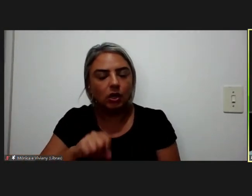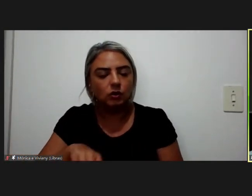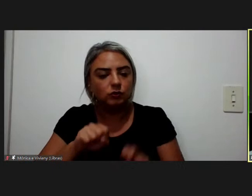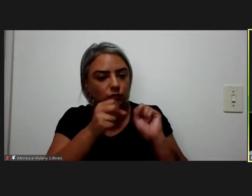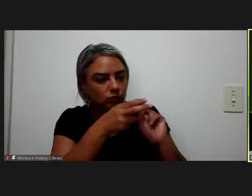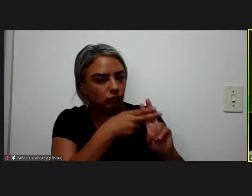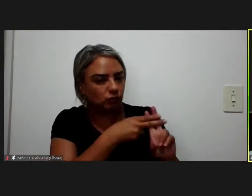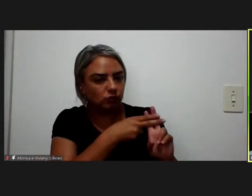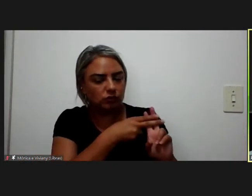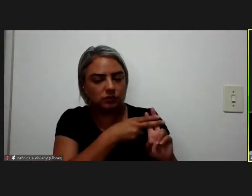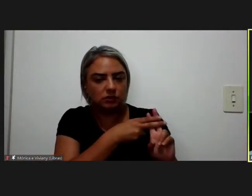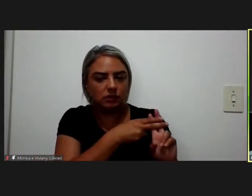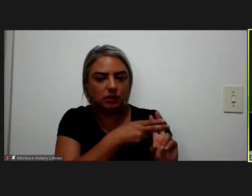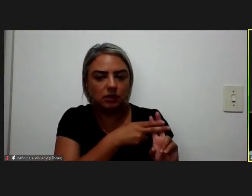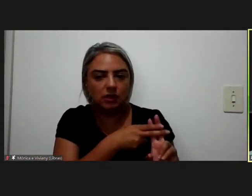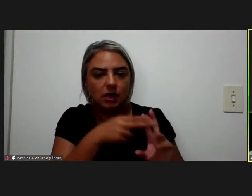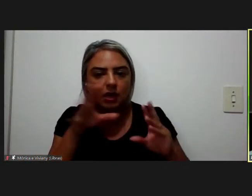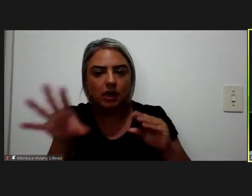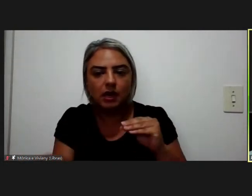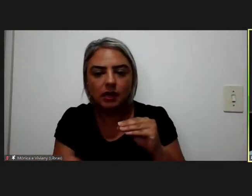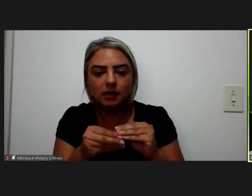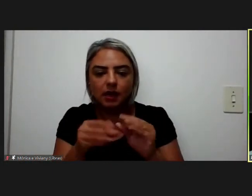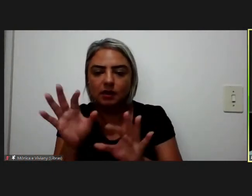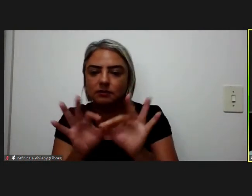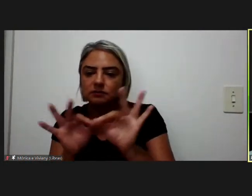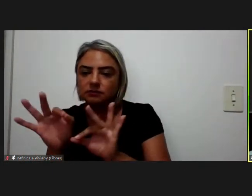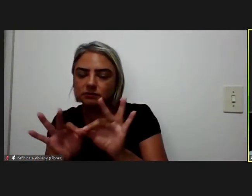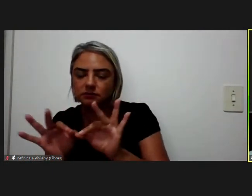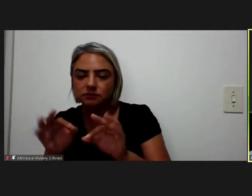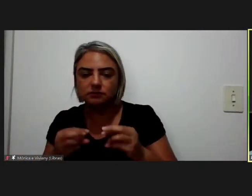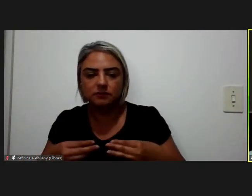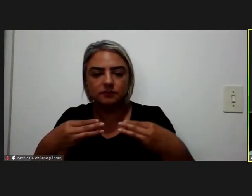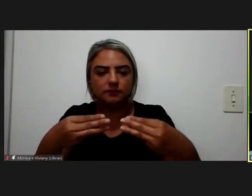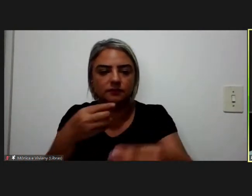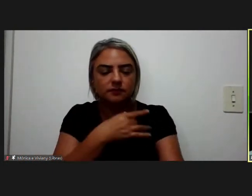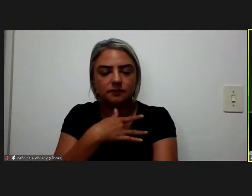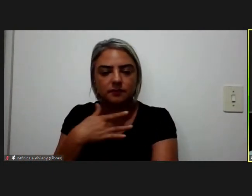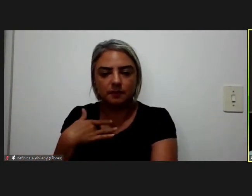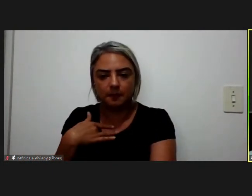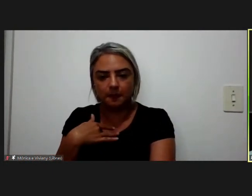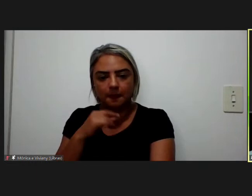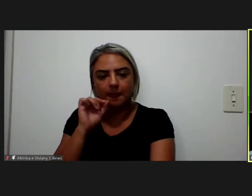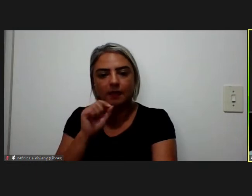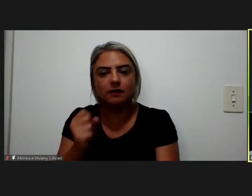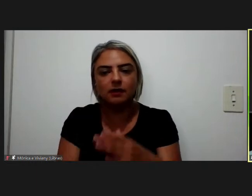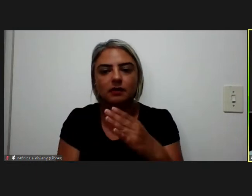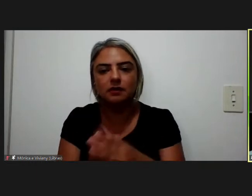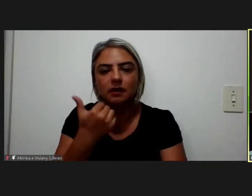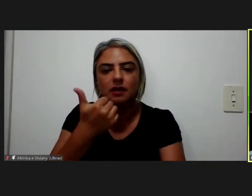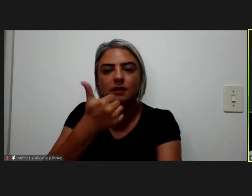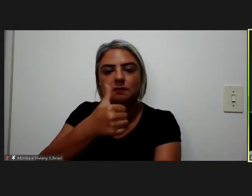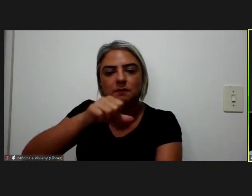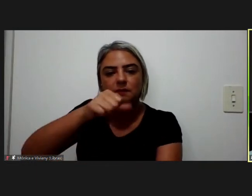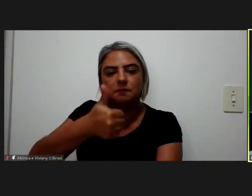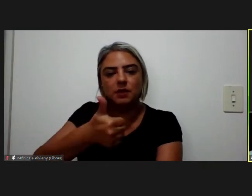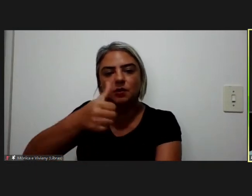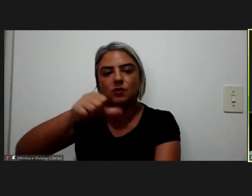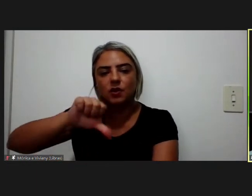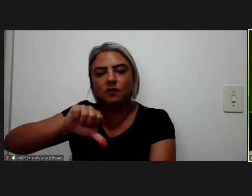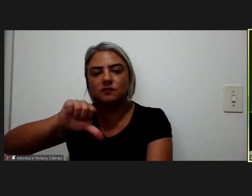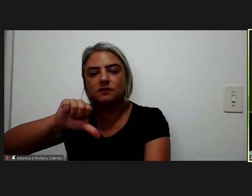from the Unified Health System, integrates the organization of the Ministry of Health. It was created